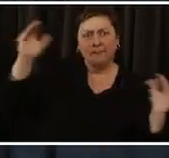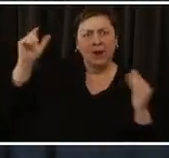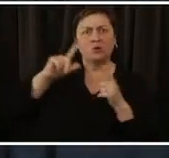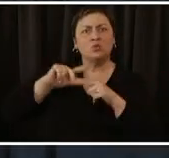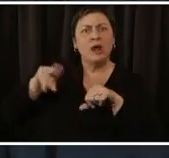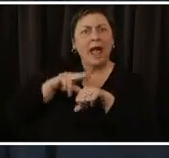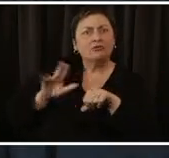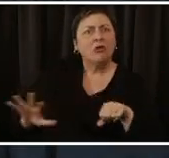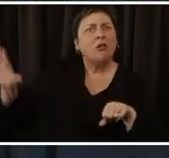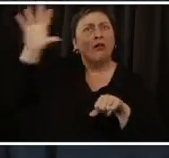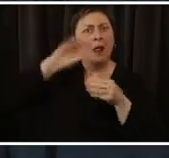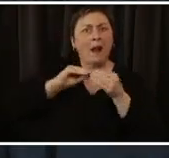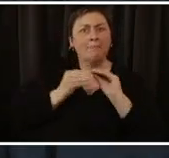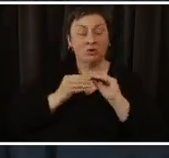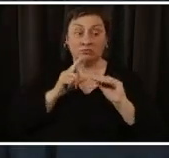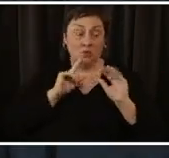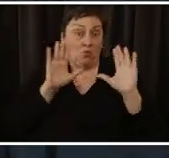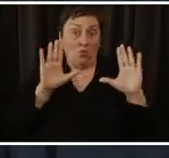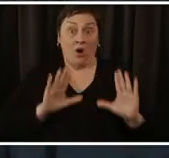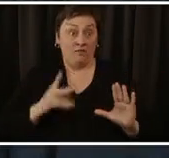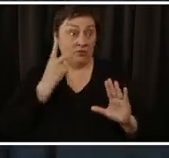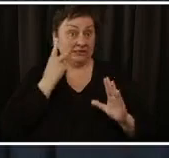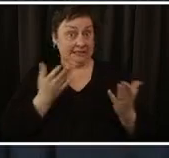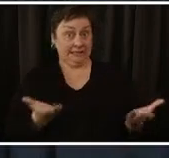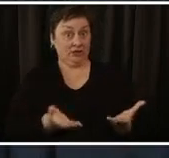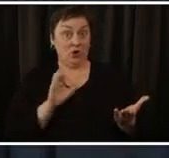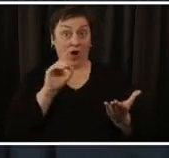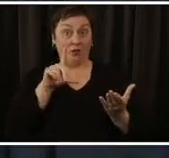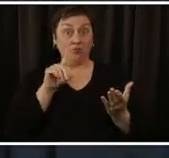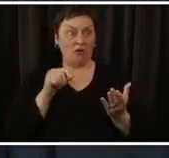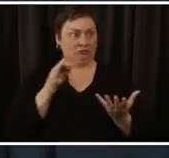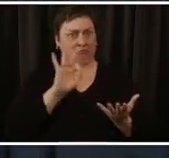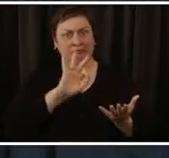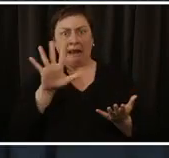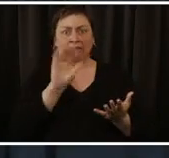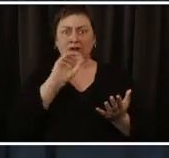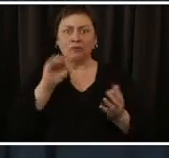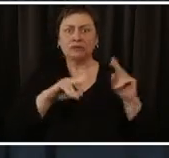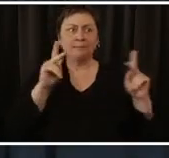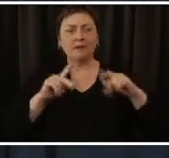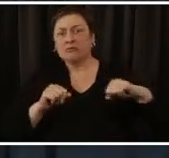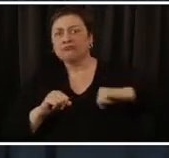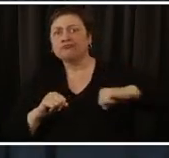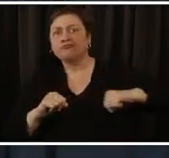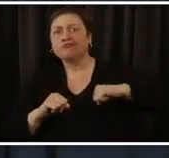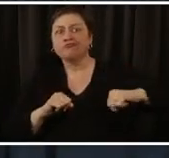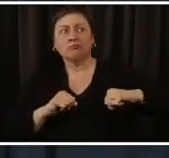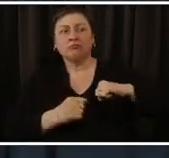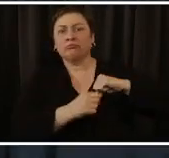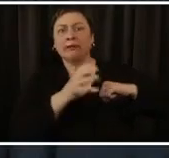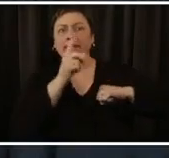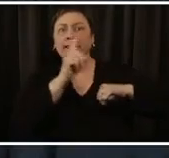level of protection here. And I know that'll encourage even more Coloradans to take your turn, get vaccinated.